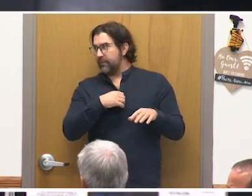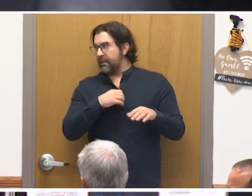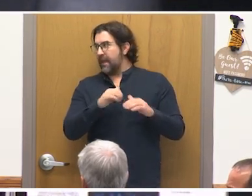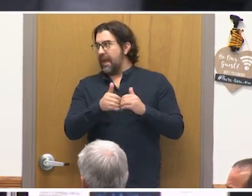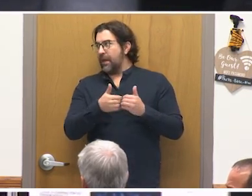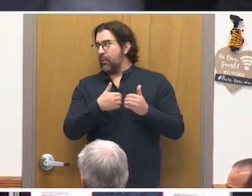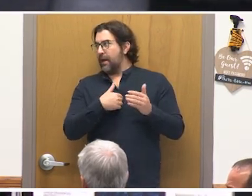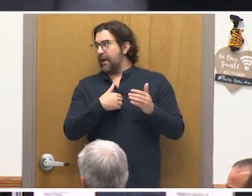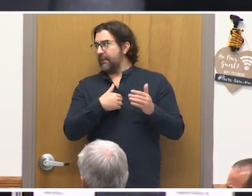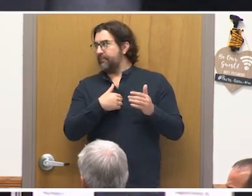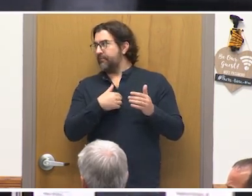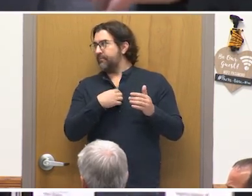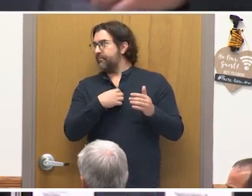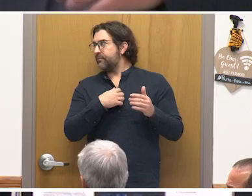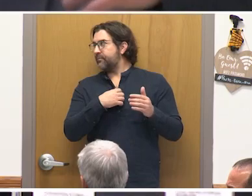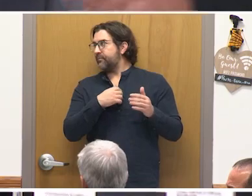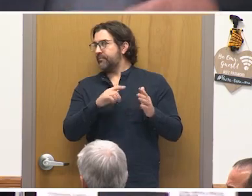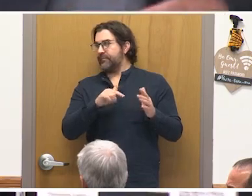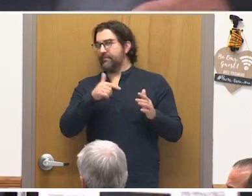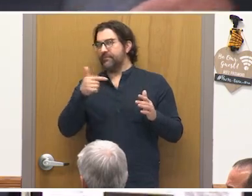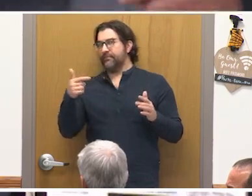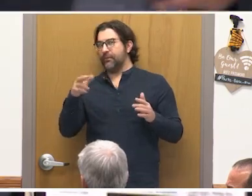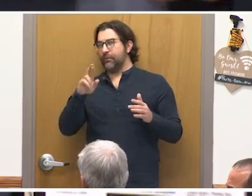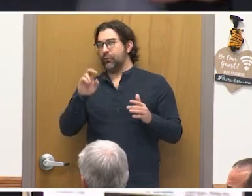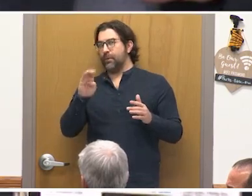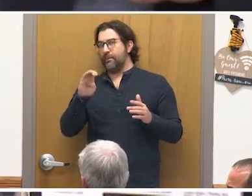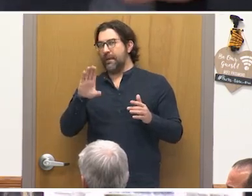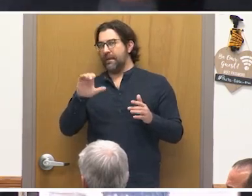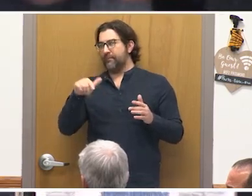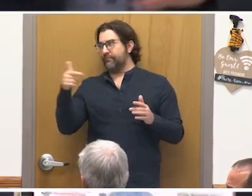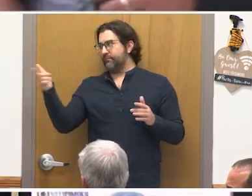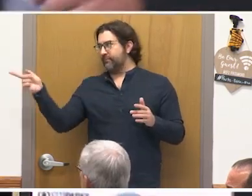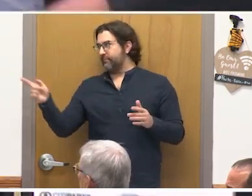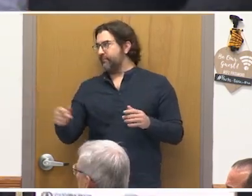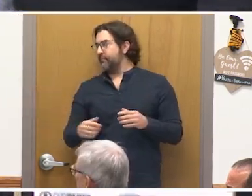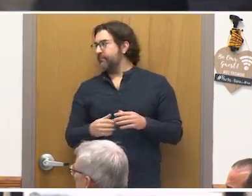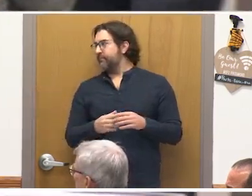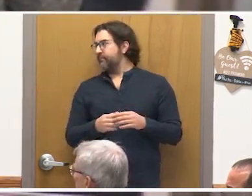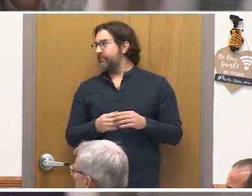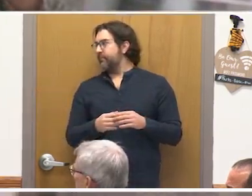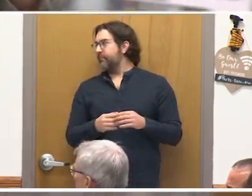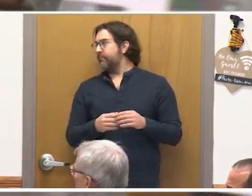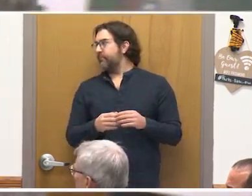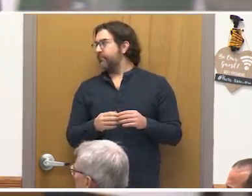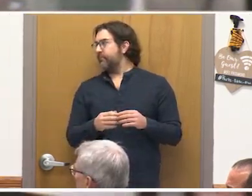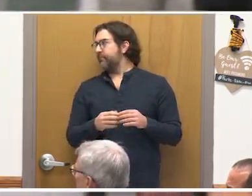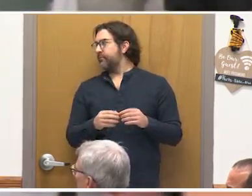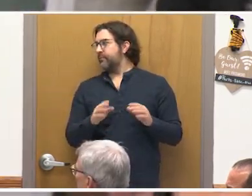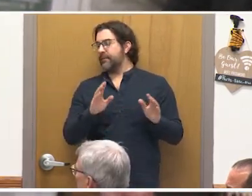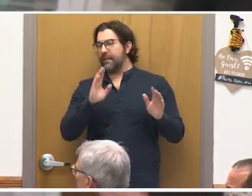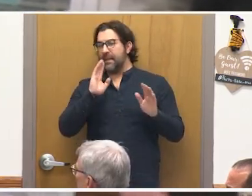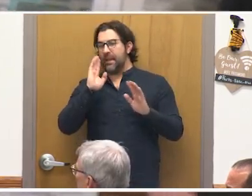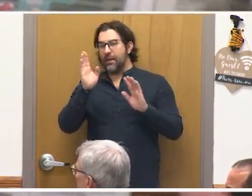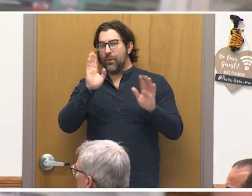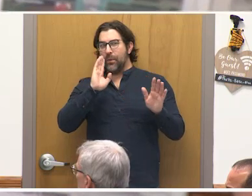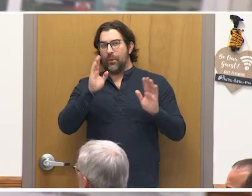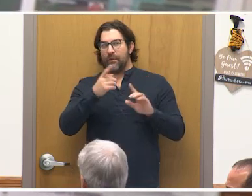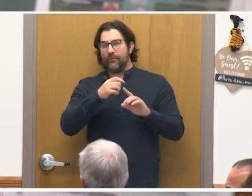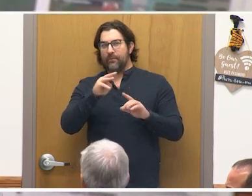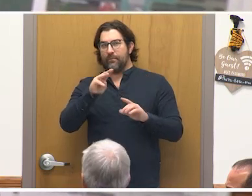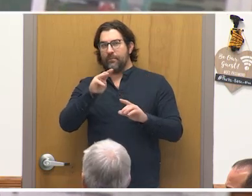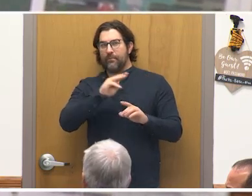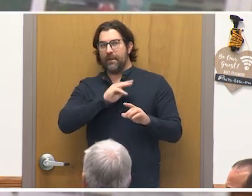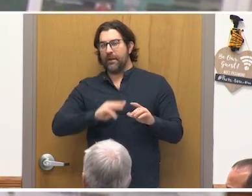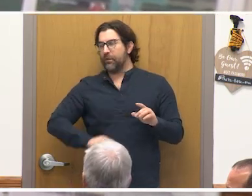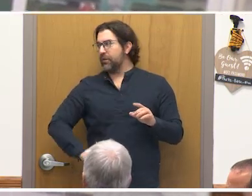I? I'm going to pass this off to Rebecca. Hi. Hi, everyone. Rebecca Ranallo from the mayor's